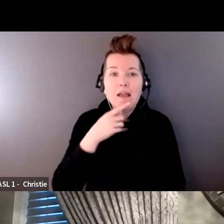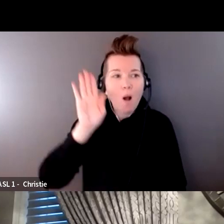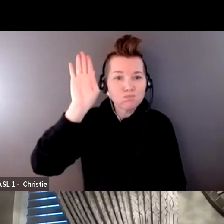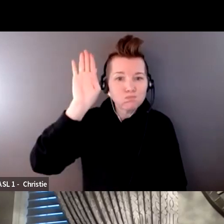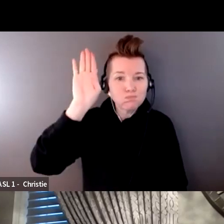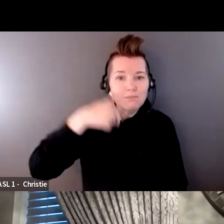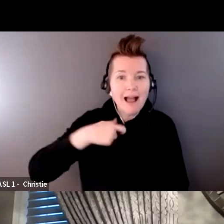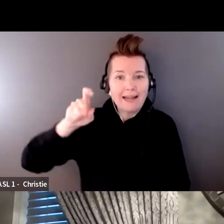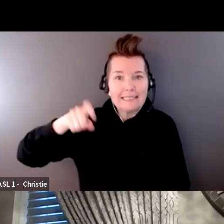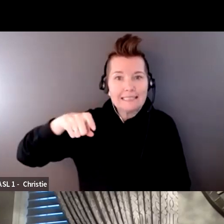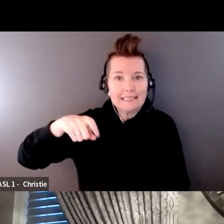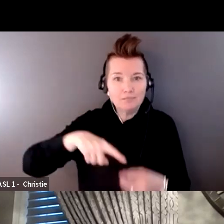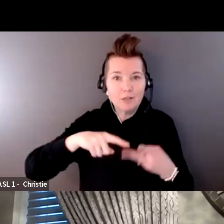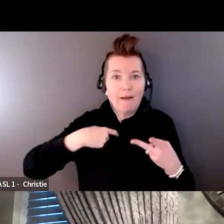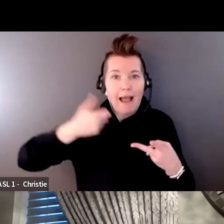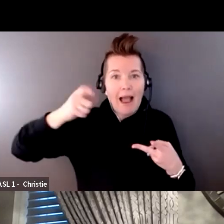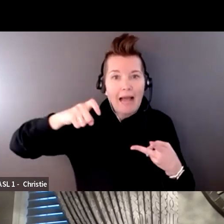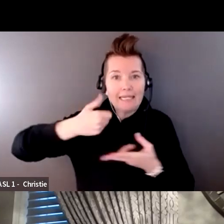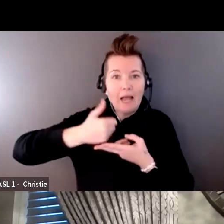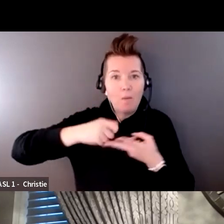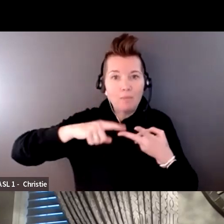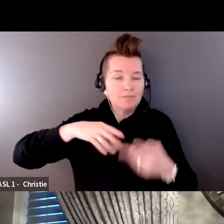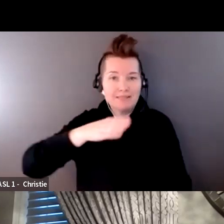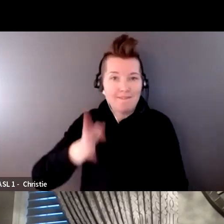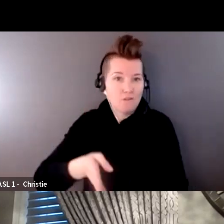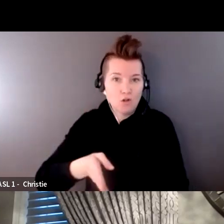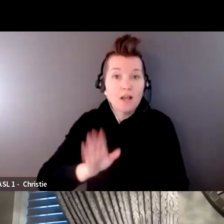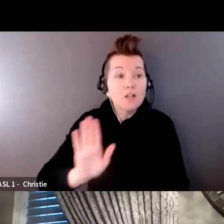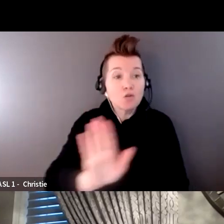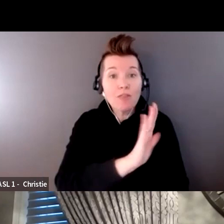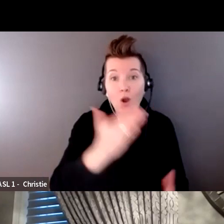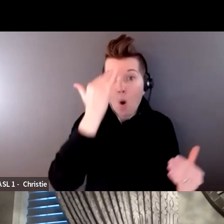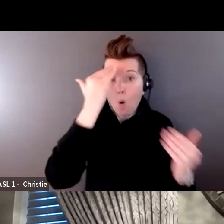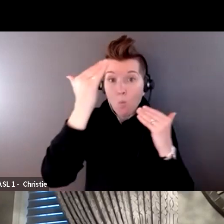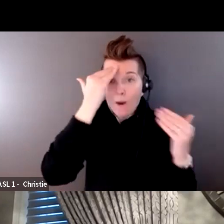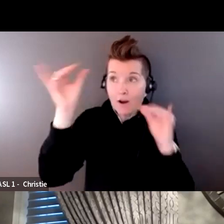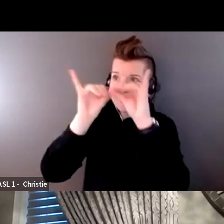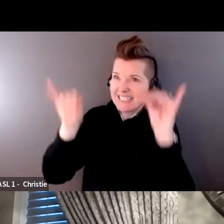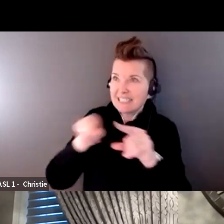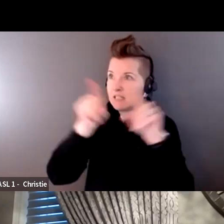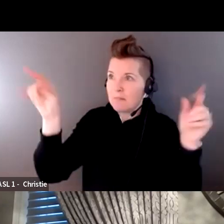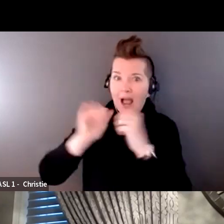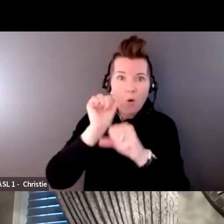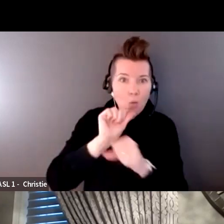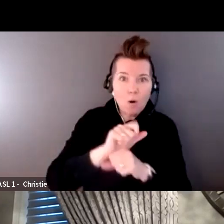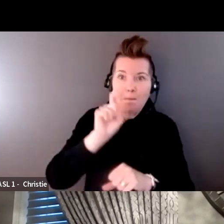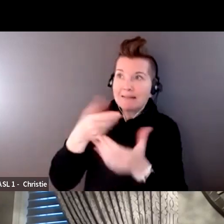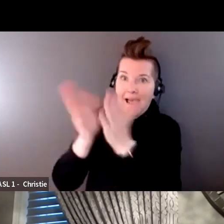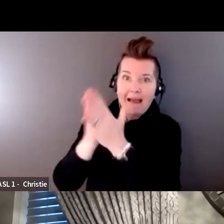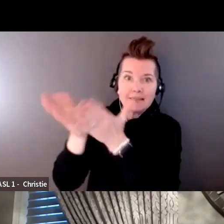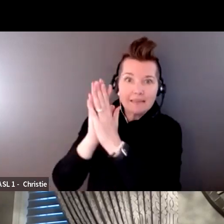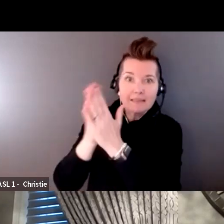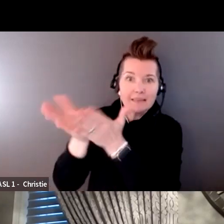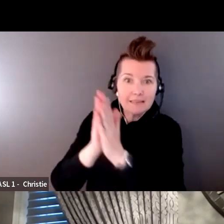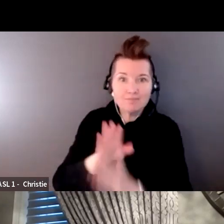I need help, right? First off, the awareness is low. They're not aware. And then once they're aware, they probably think it's,